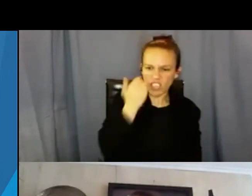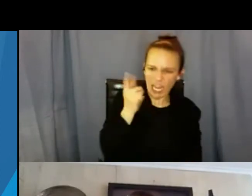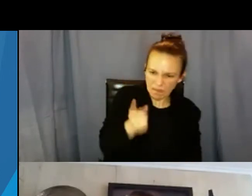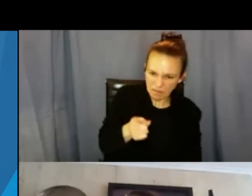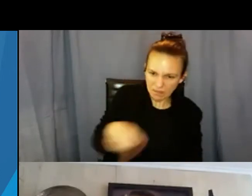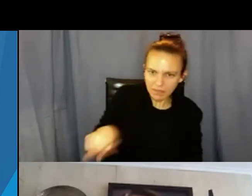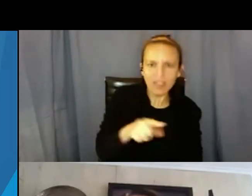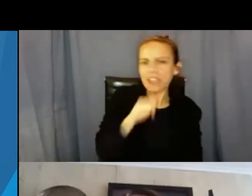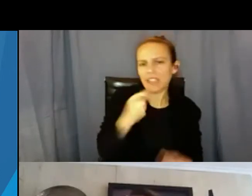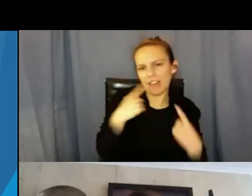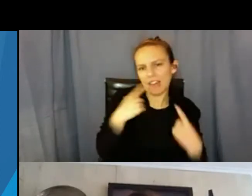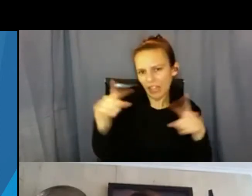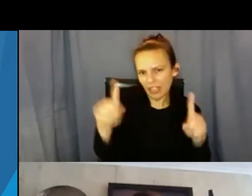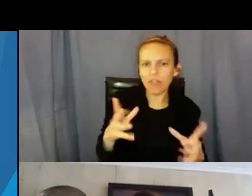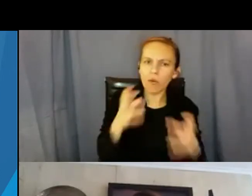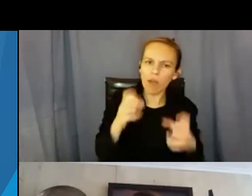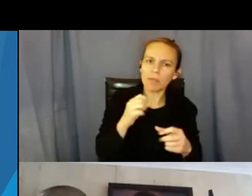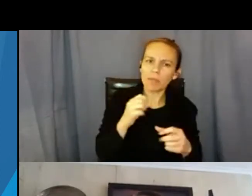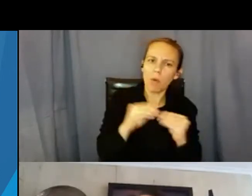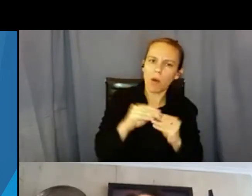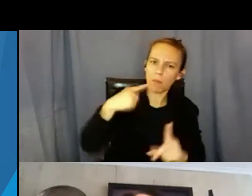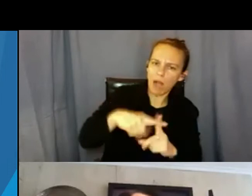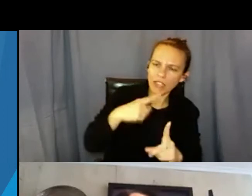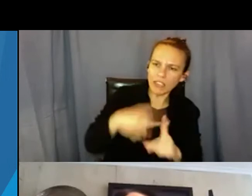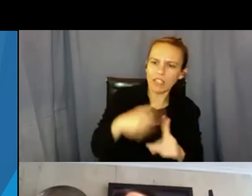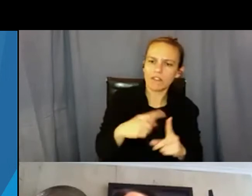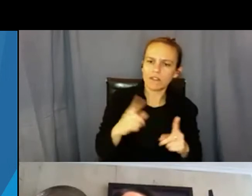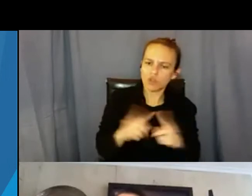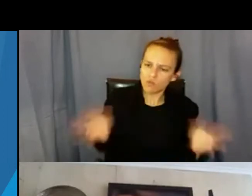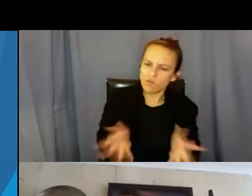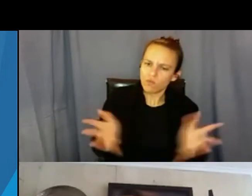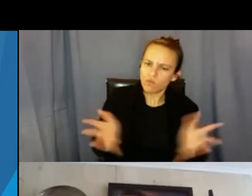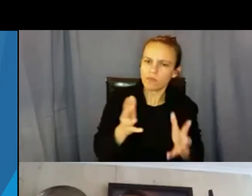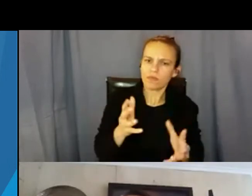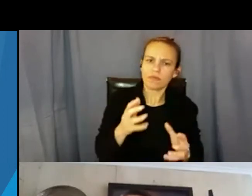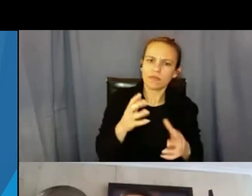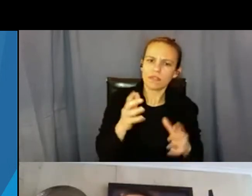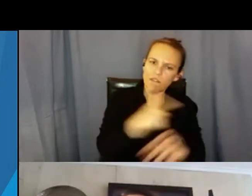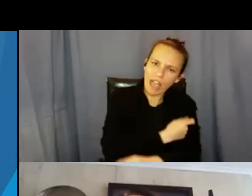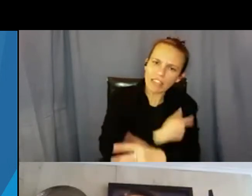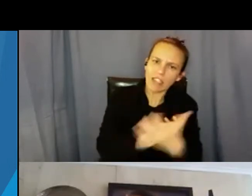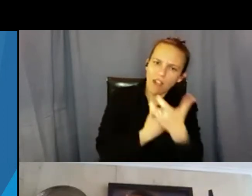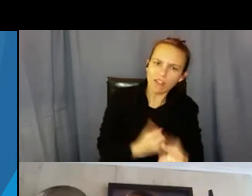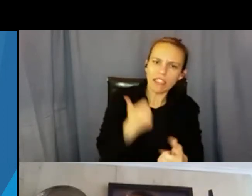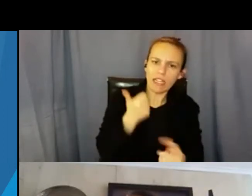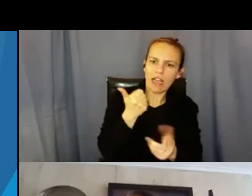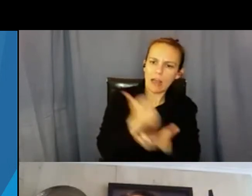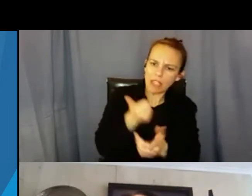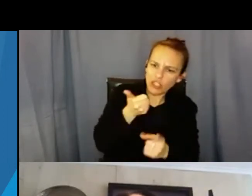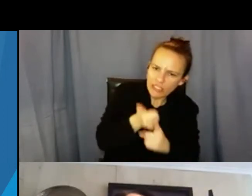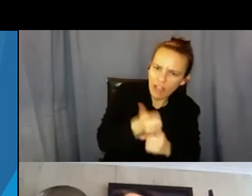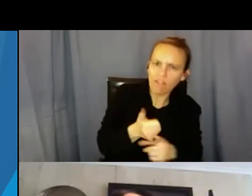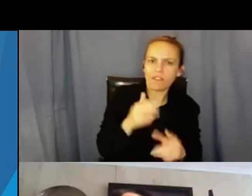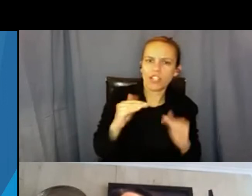getting the vaccine, for vaccine confidence, to helping yourself, your colleagues, your patients, and your community. And then